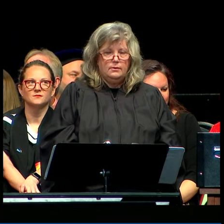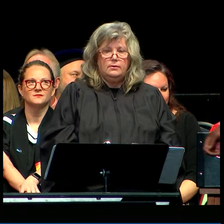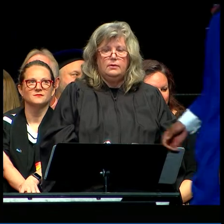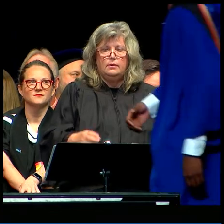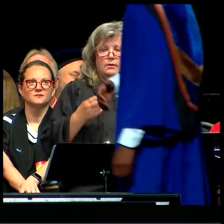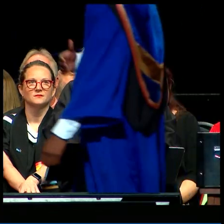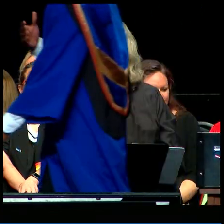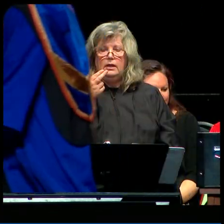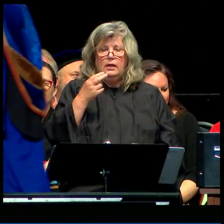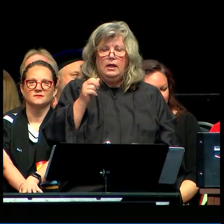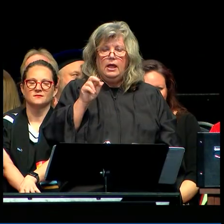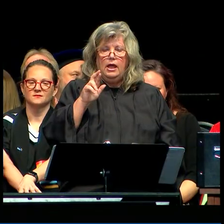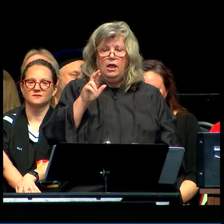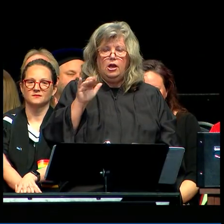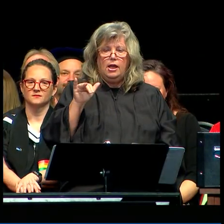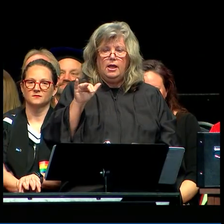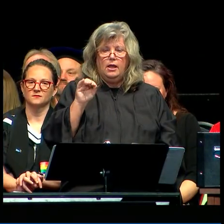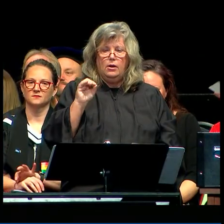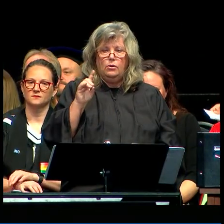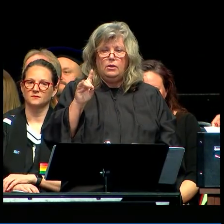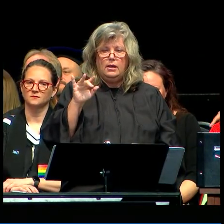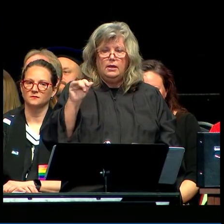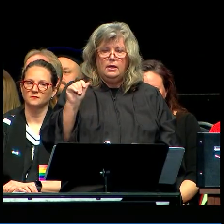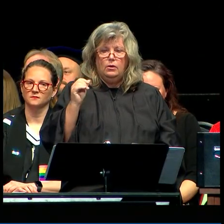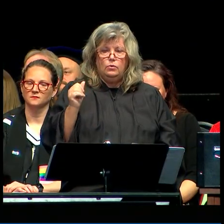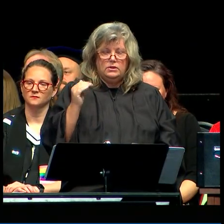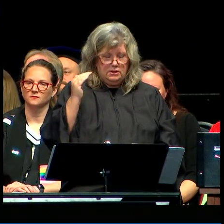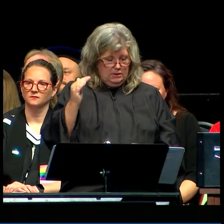Harry Odia, with distinction.